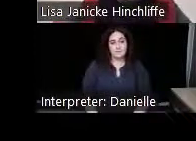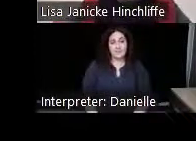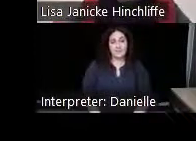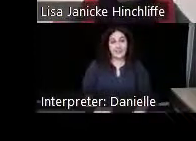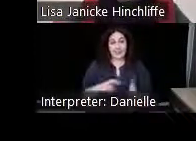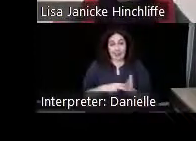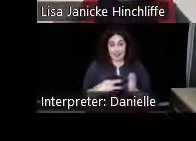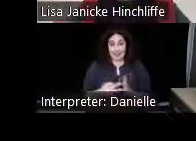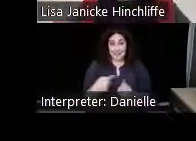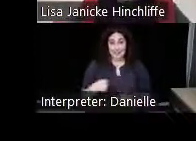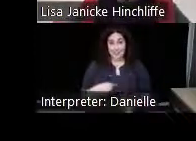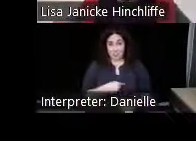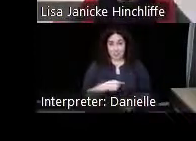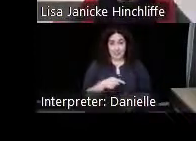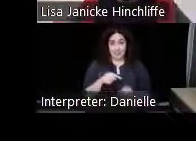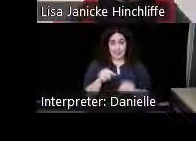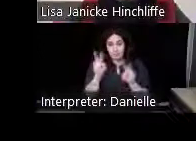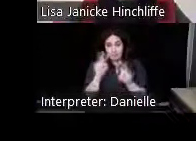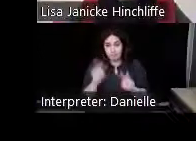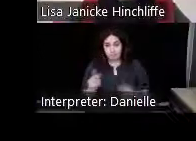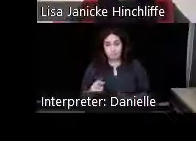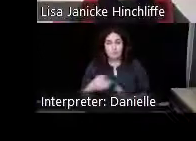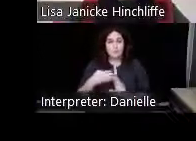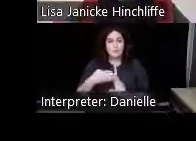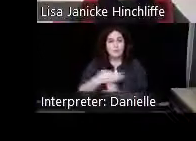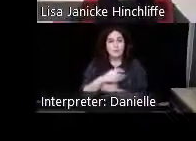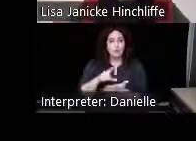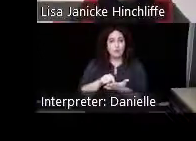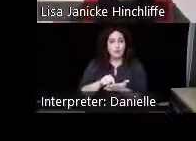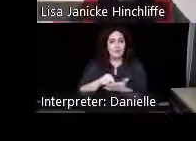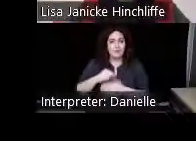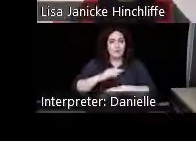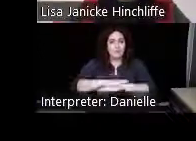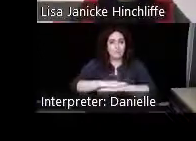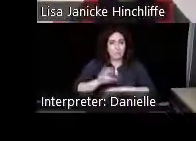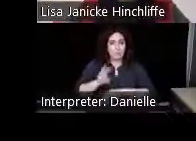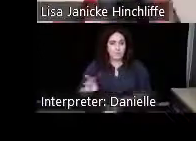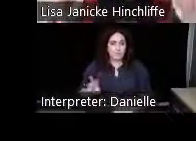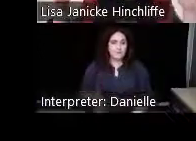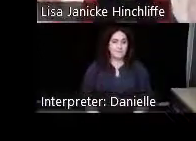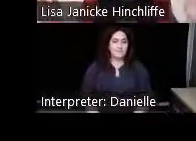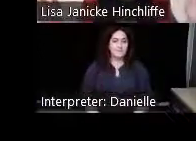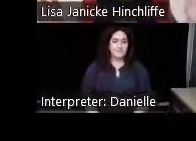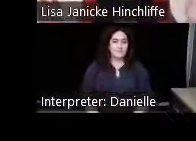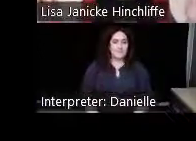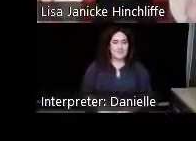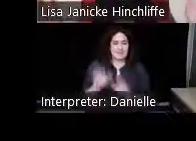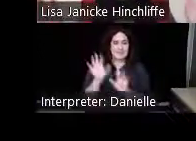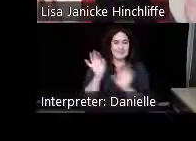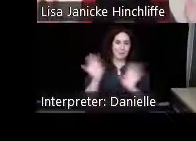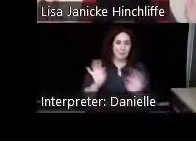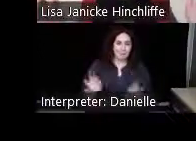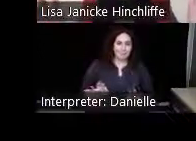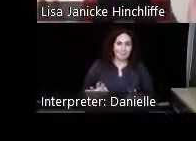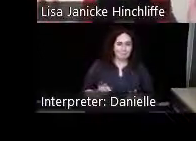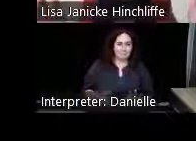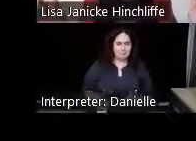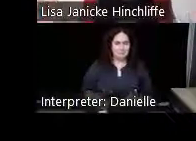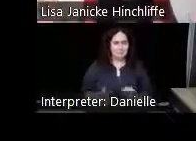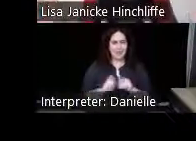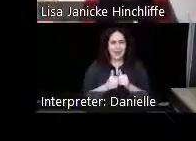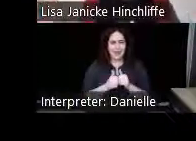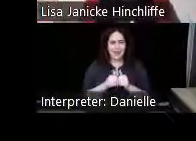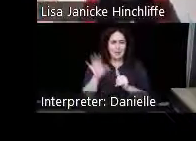first the preprint platforms. And how do you get a sample of preprint